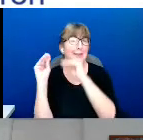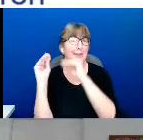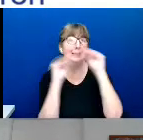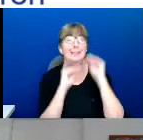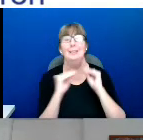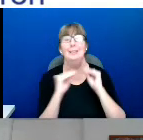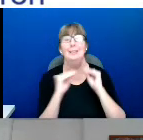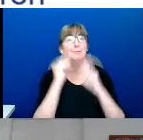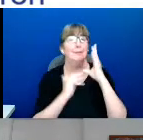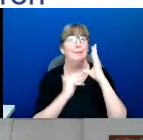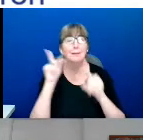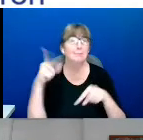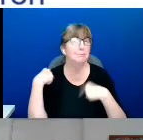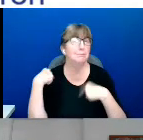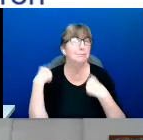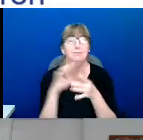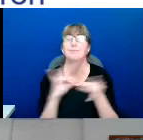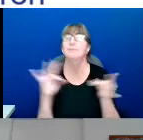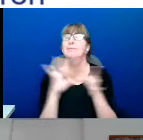before